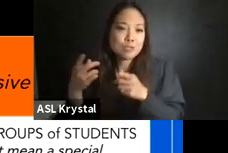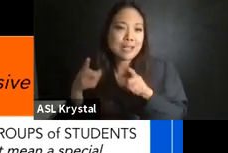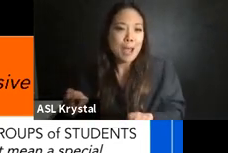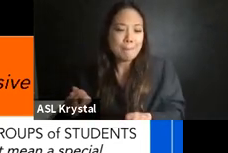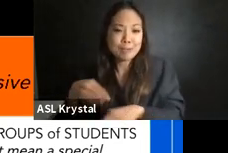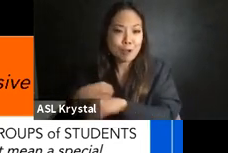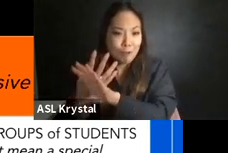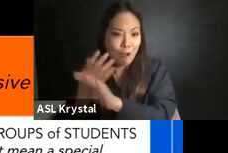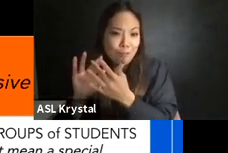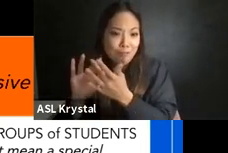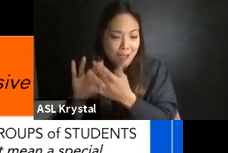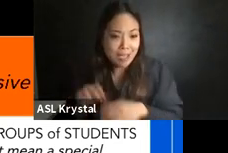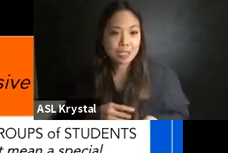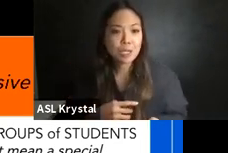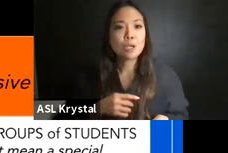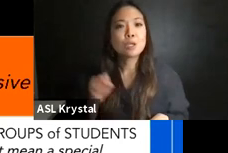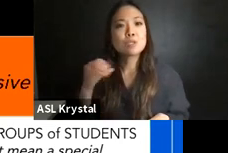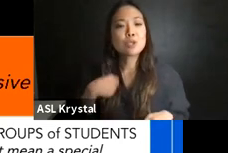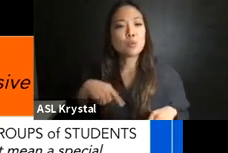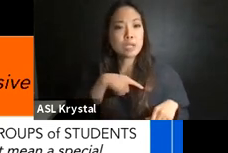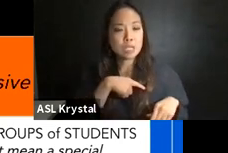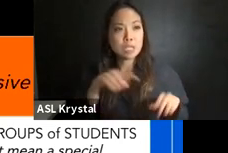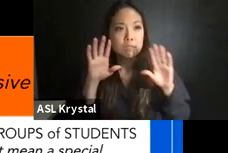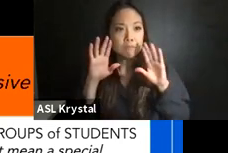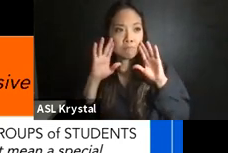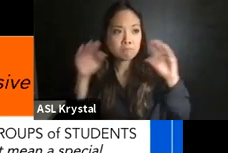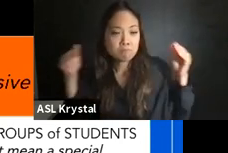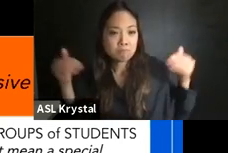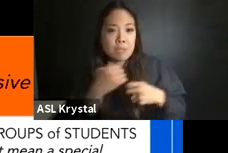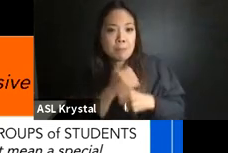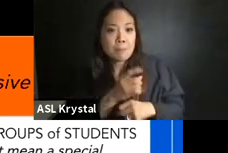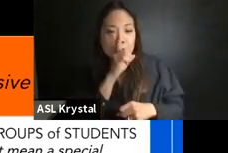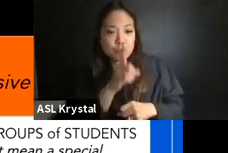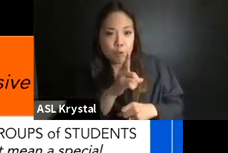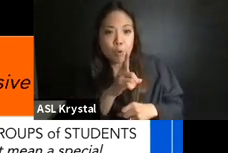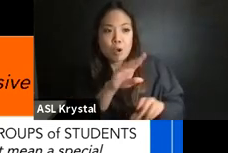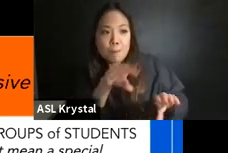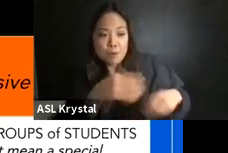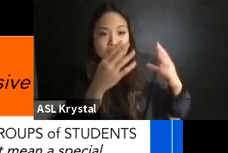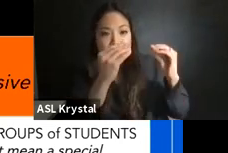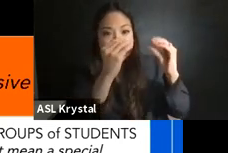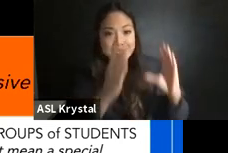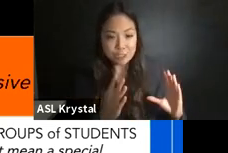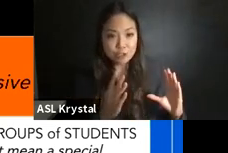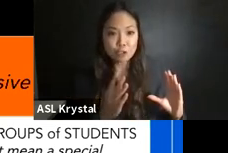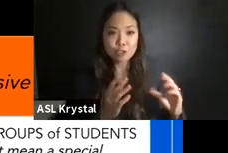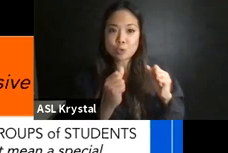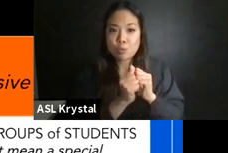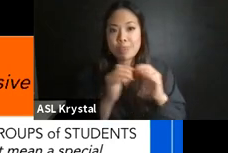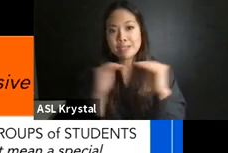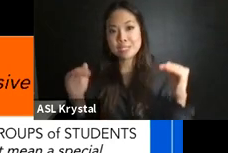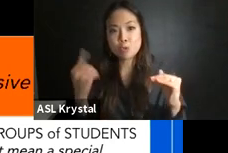refocused to make sure that we were fortifying our teachers um with uh tier one supports and